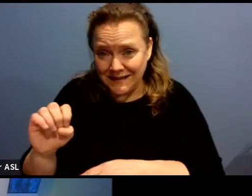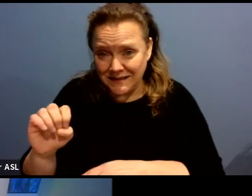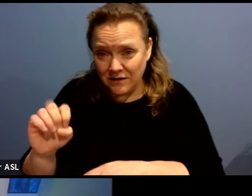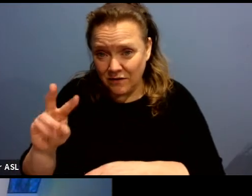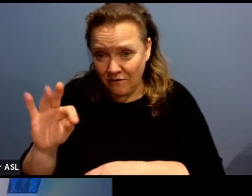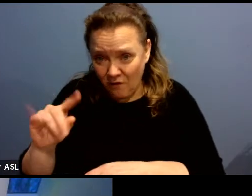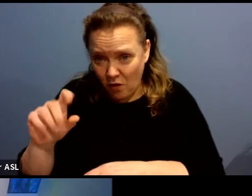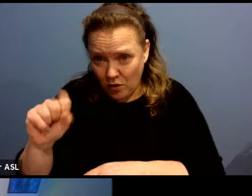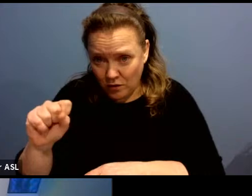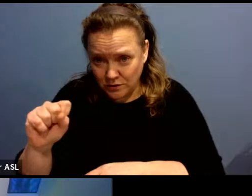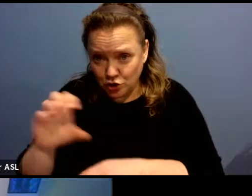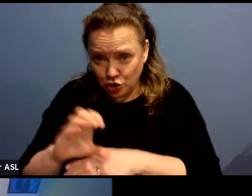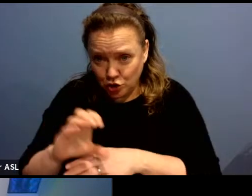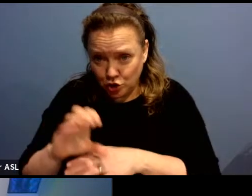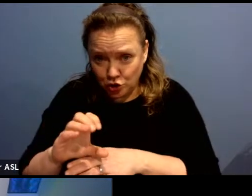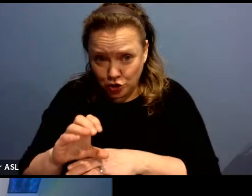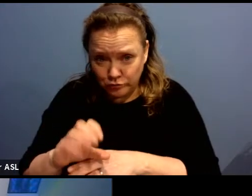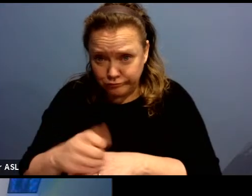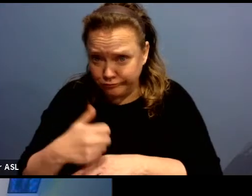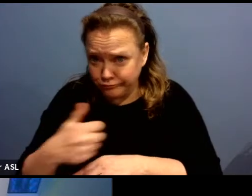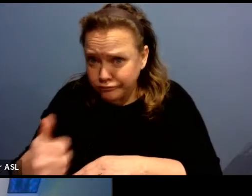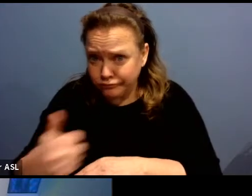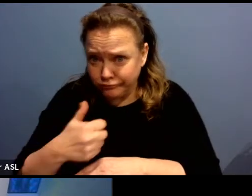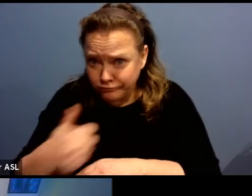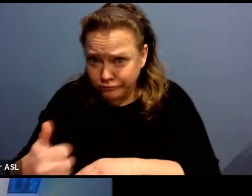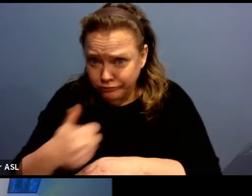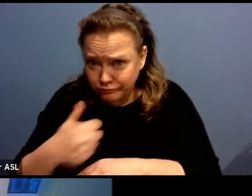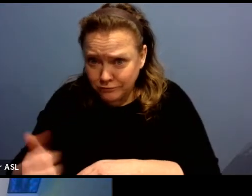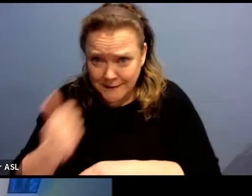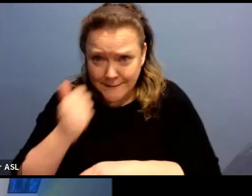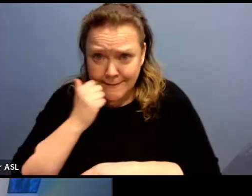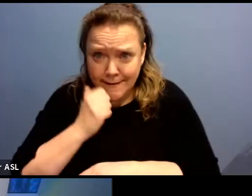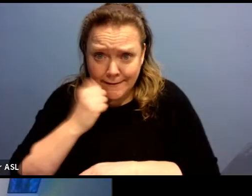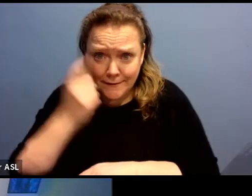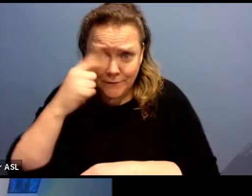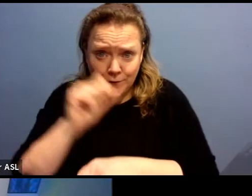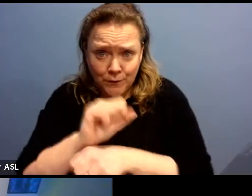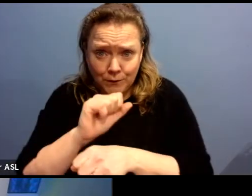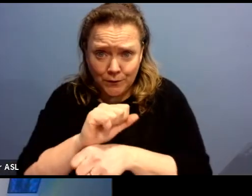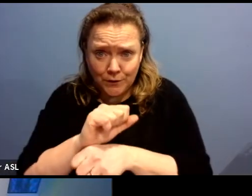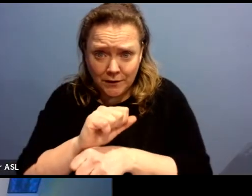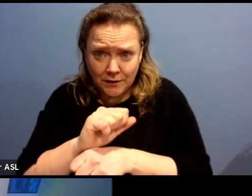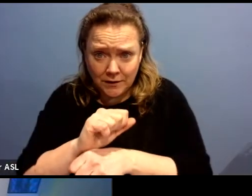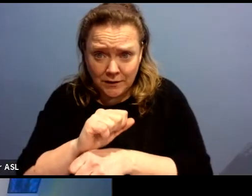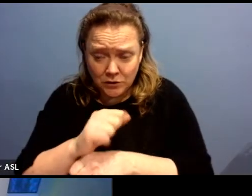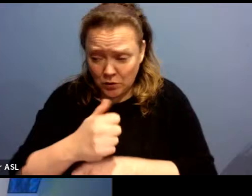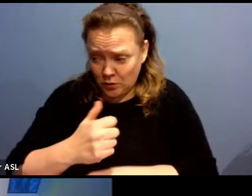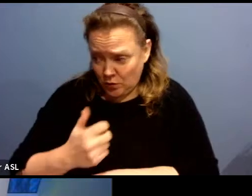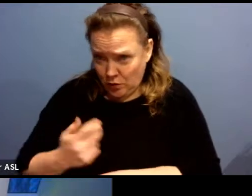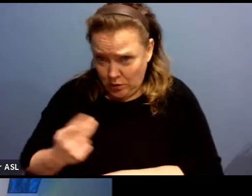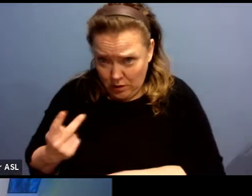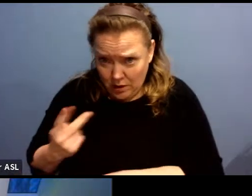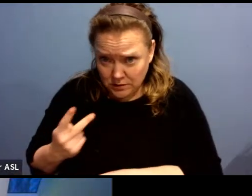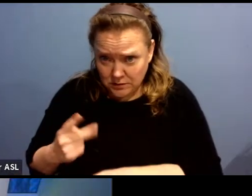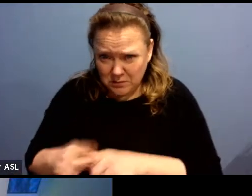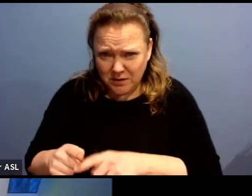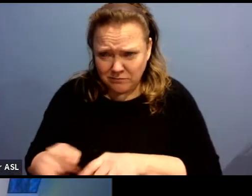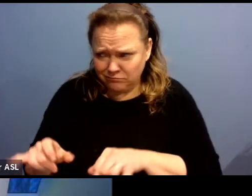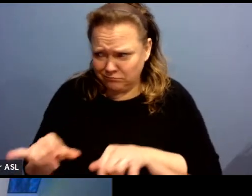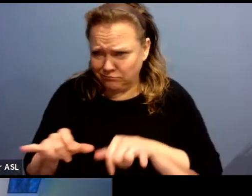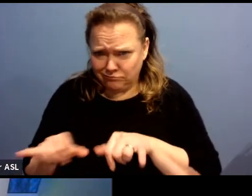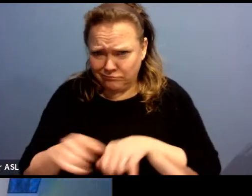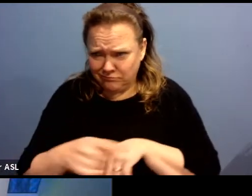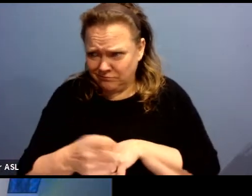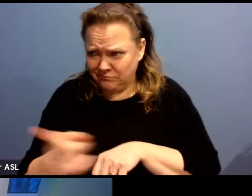every day, I'm sure that we're not alone with many of the other private citizens that are listening in on this